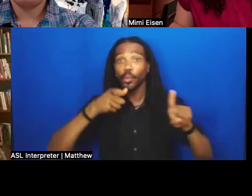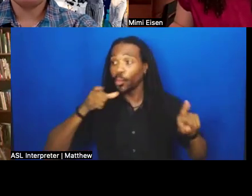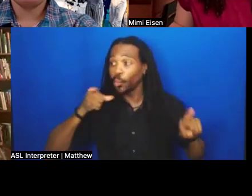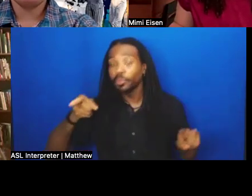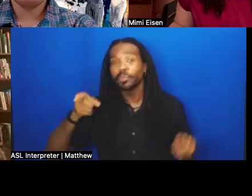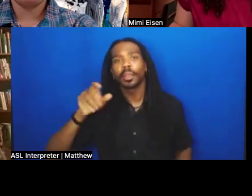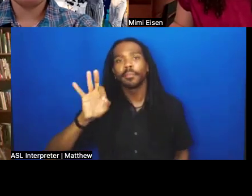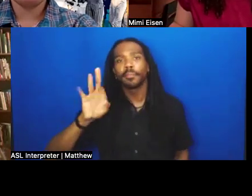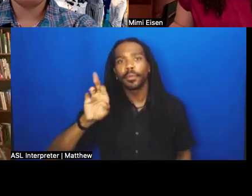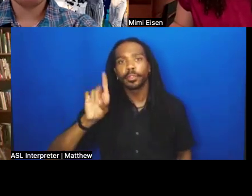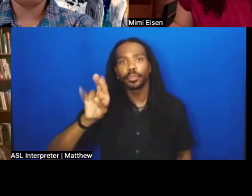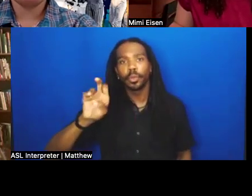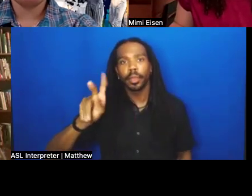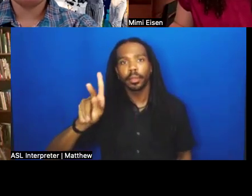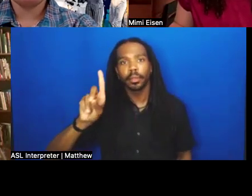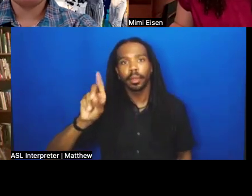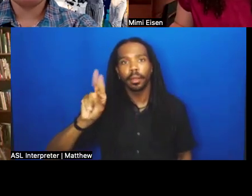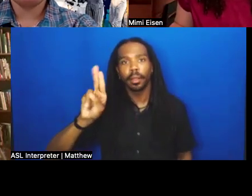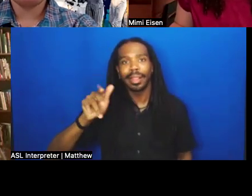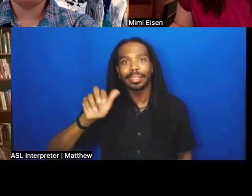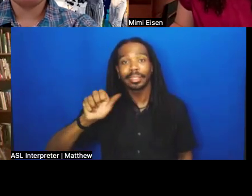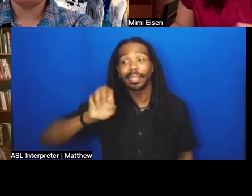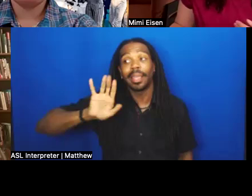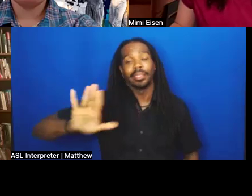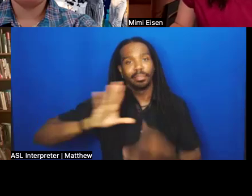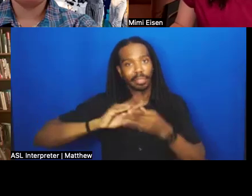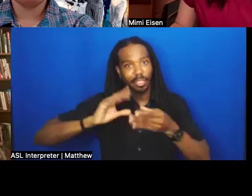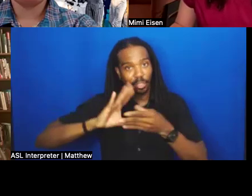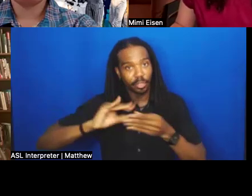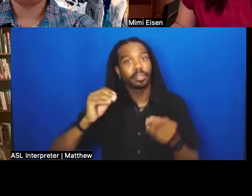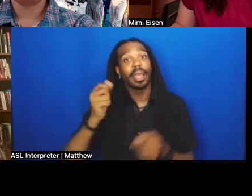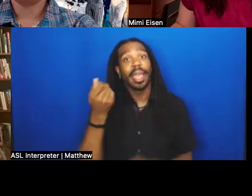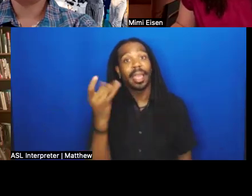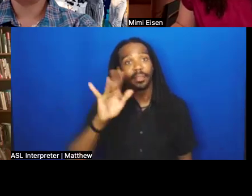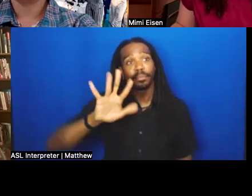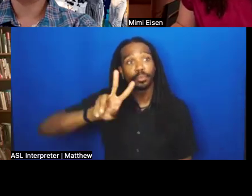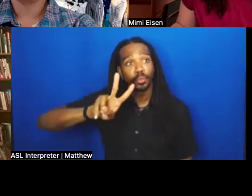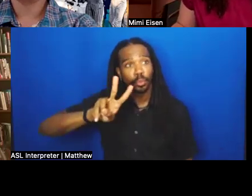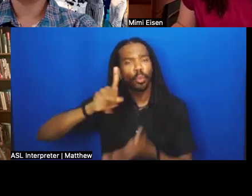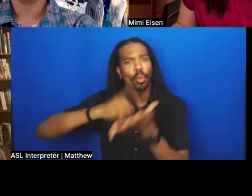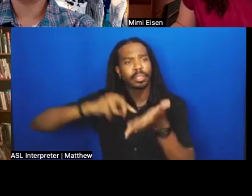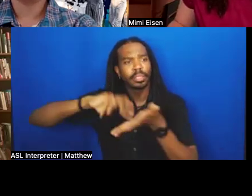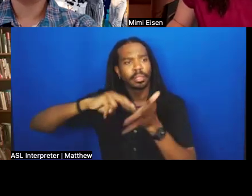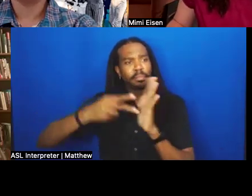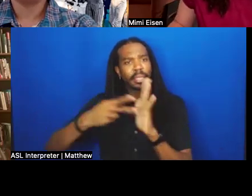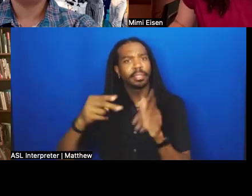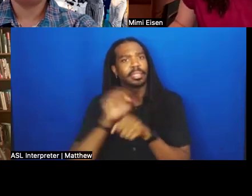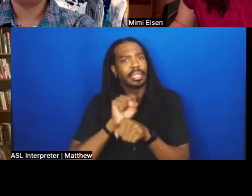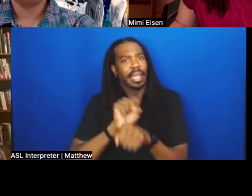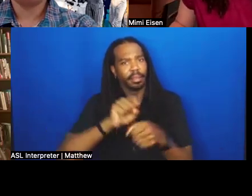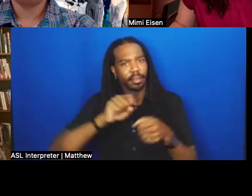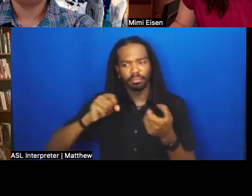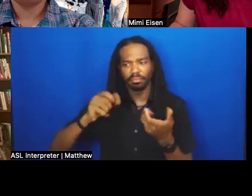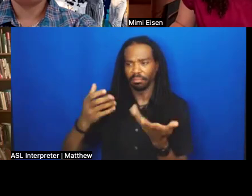his speech in 1852, What to the Slave is the 4th of July, he looked at a